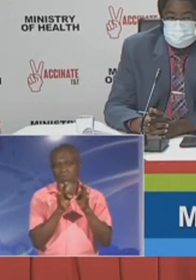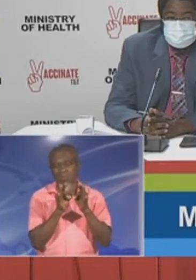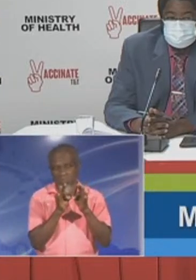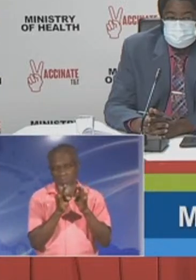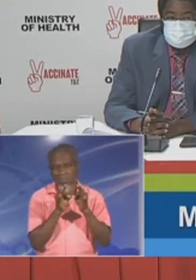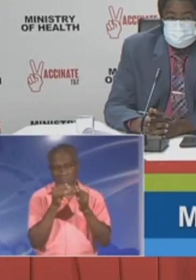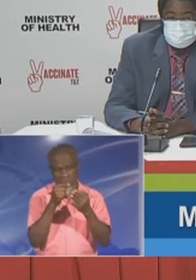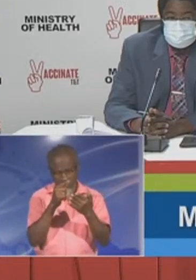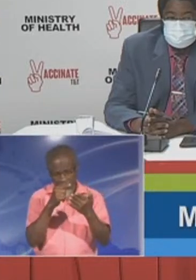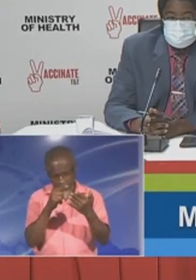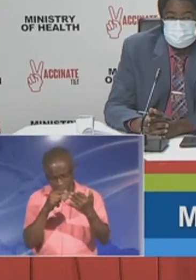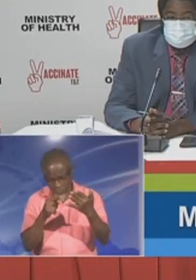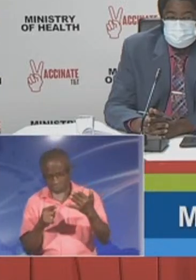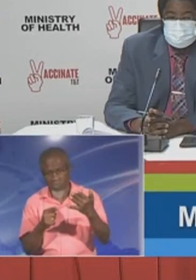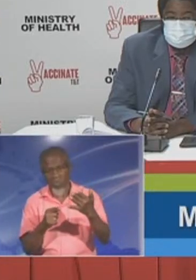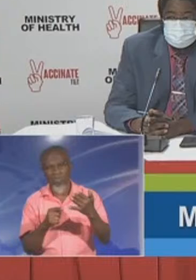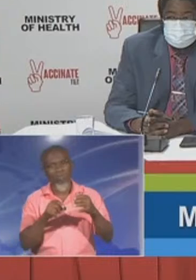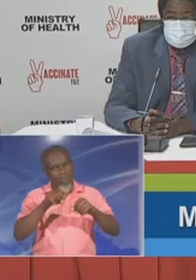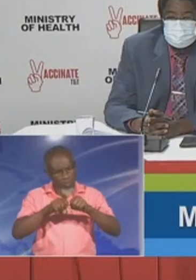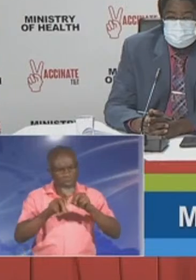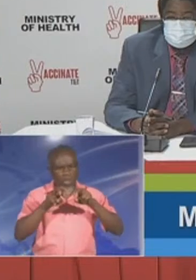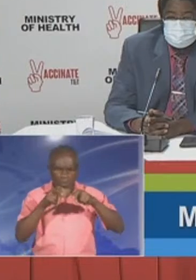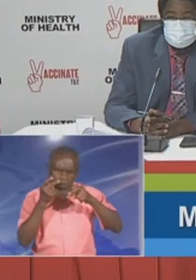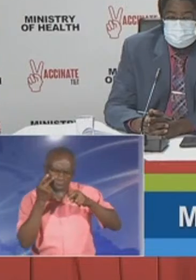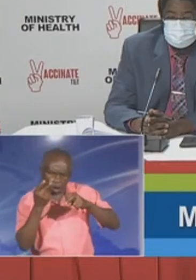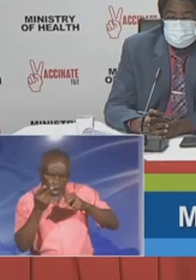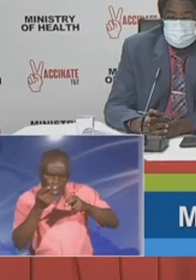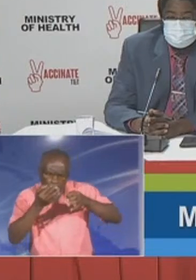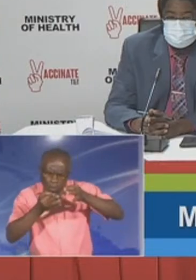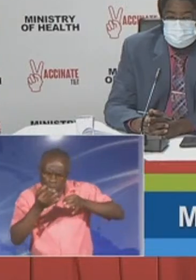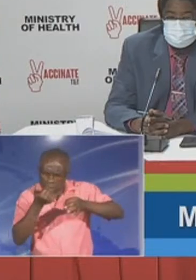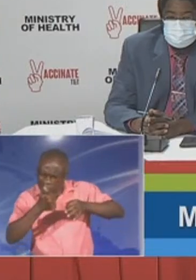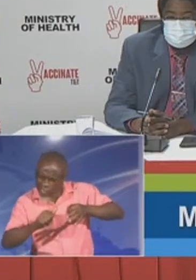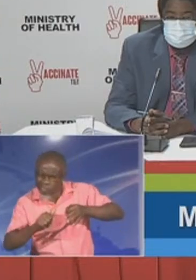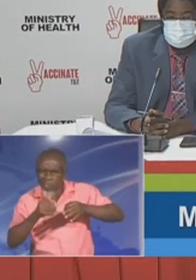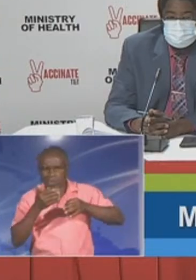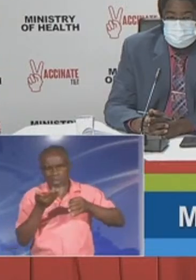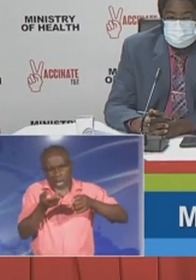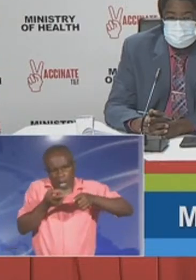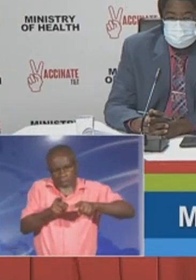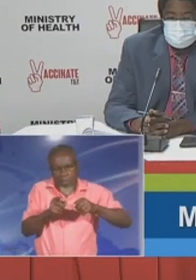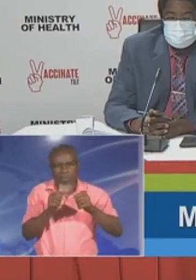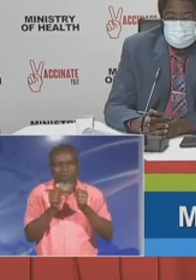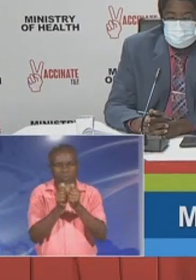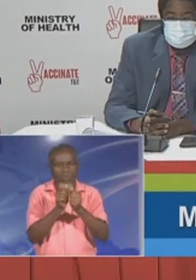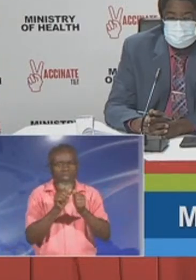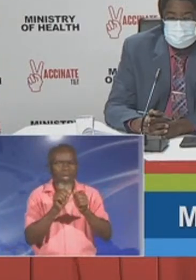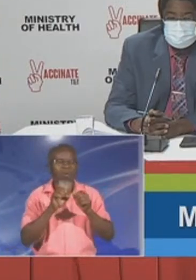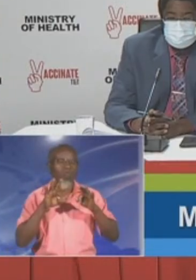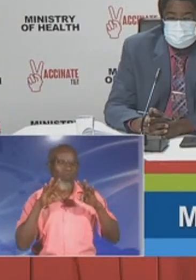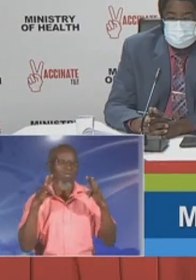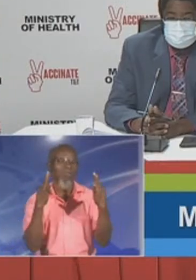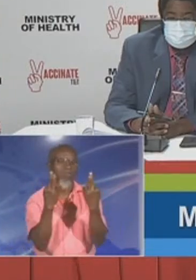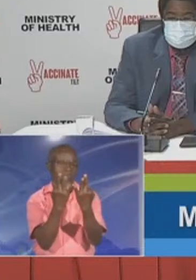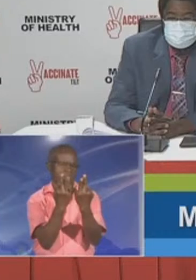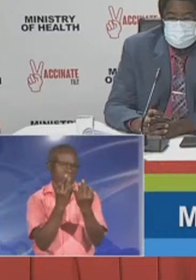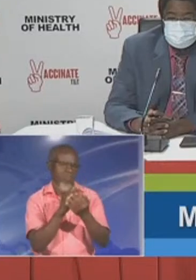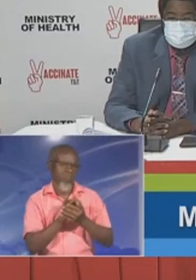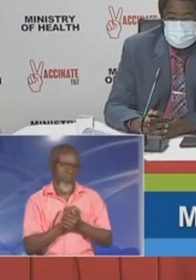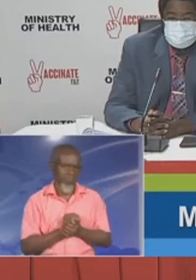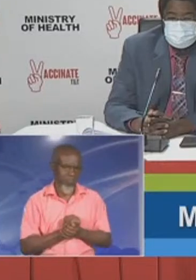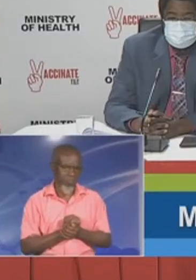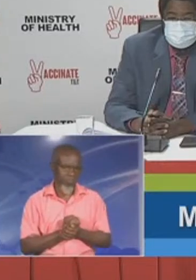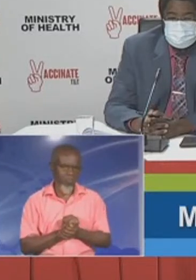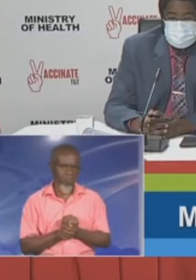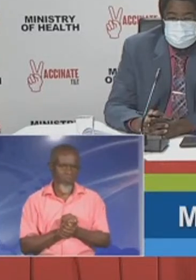on, especially if we see any of these signs among our loved ones. We have a follow-up question from Guardian Media Limited at this